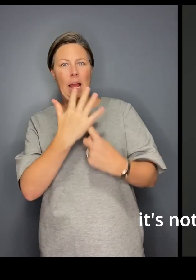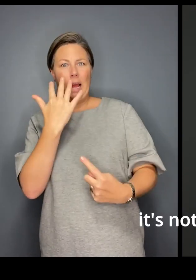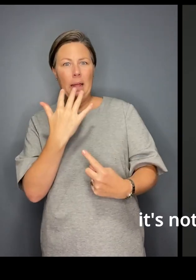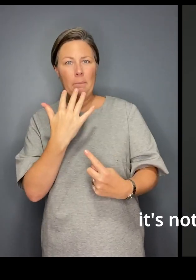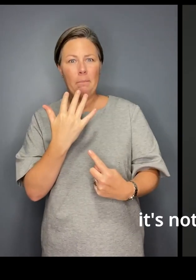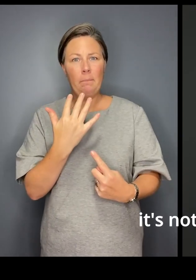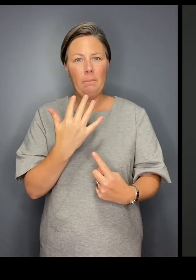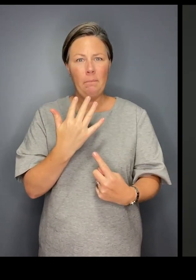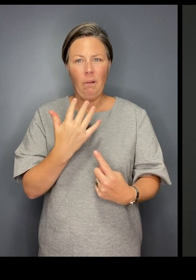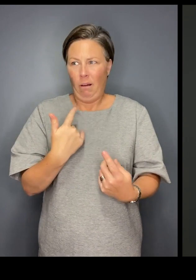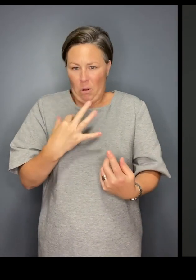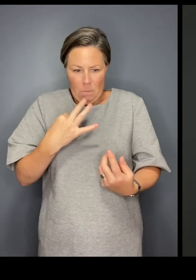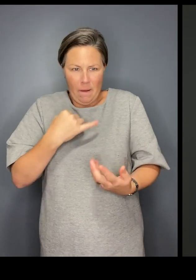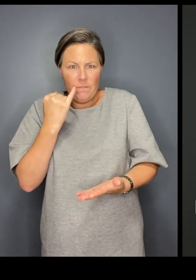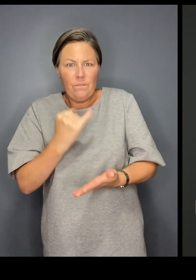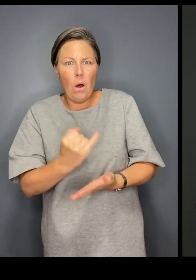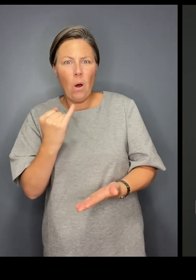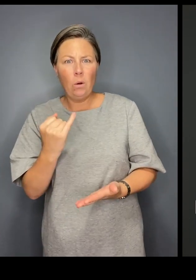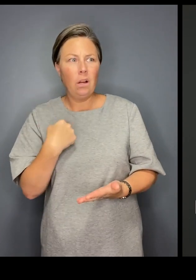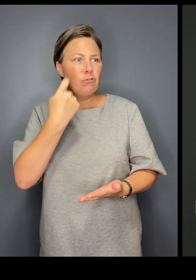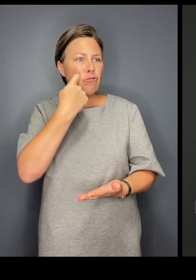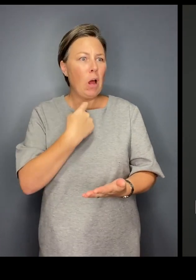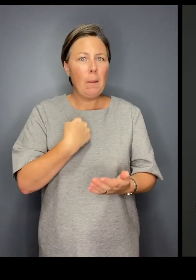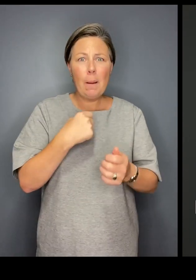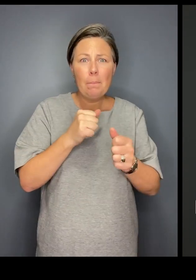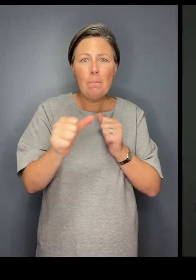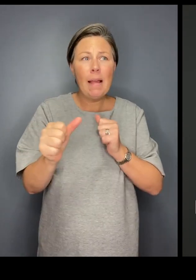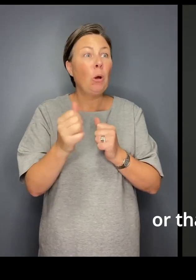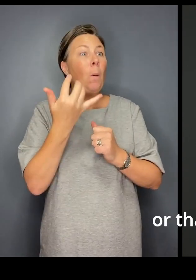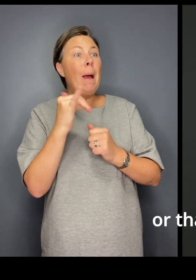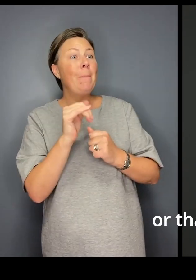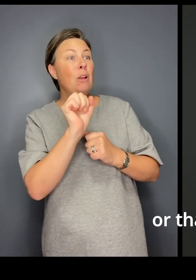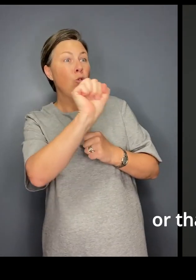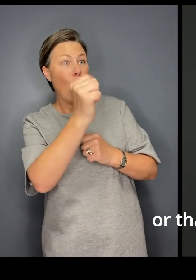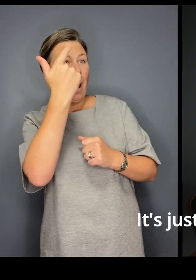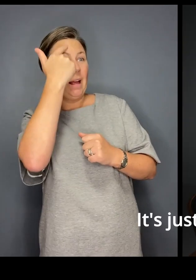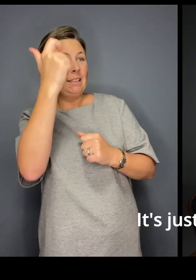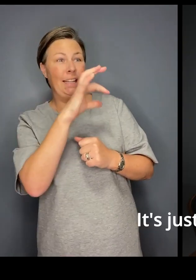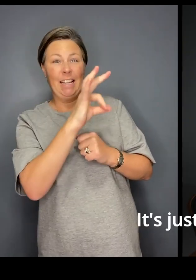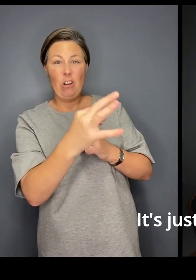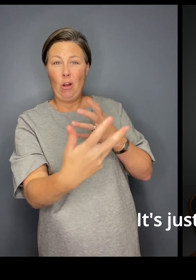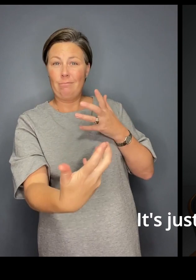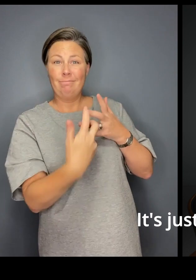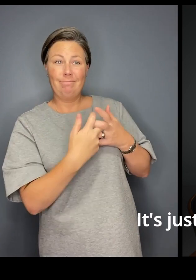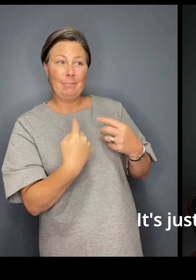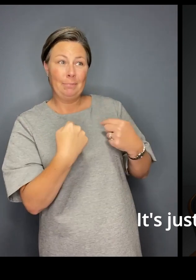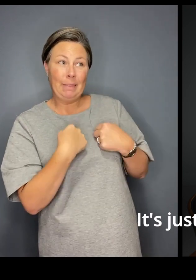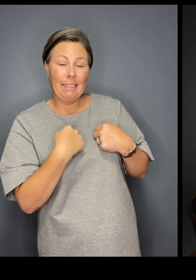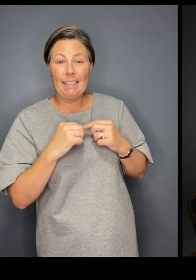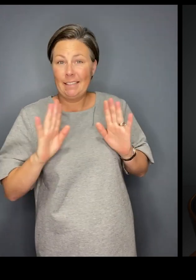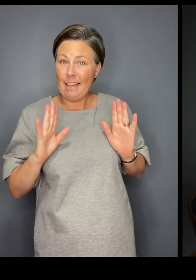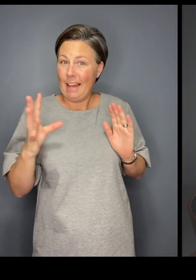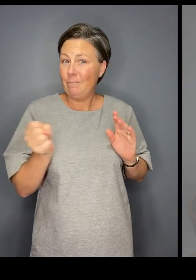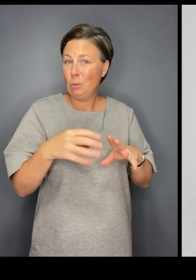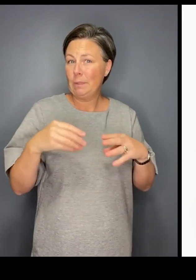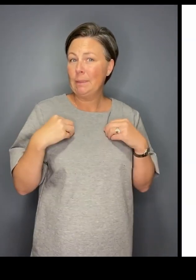for that. It's not your fault. It's not that you weren't trying hard enough or that you didn't want it to work. It's just not the right solution for you at